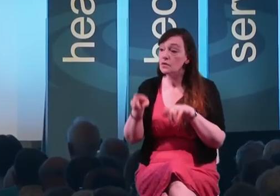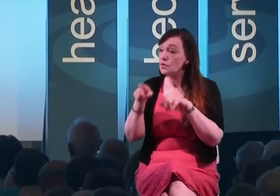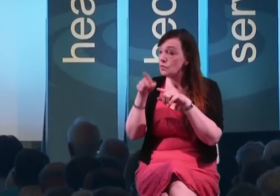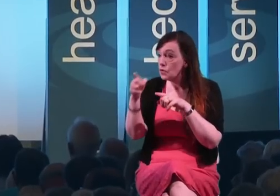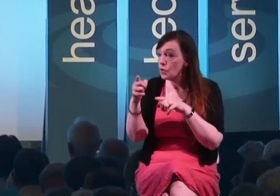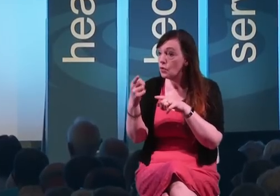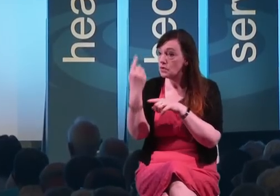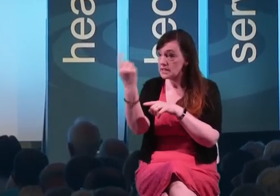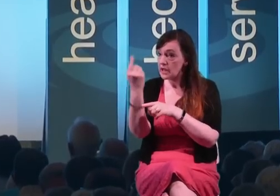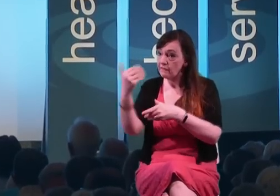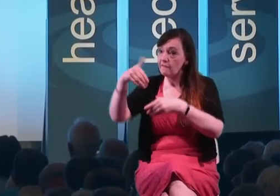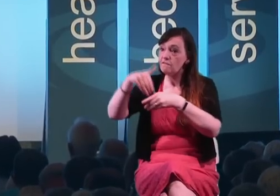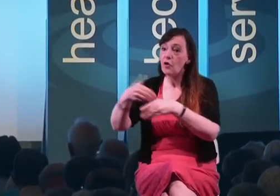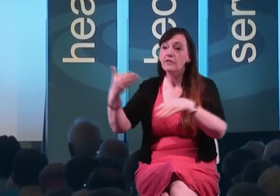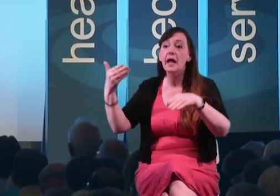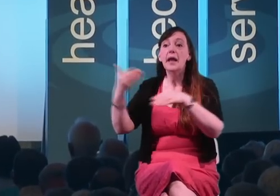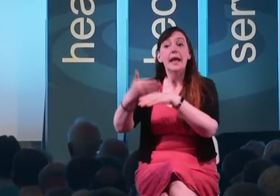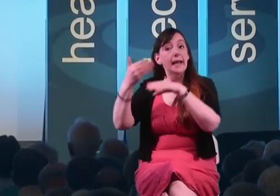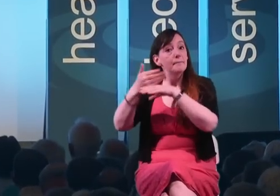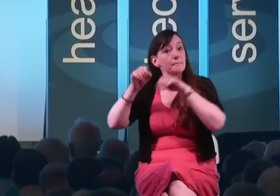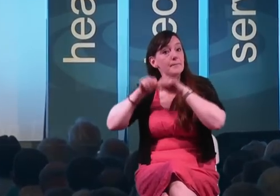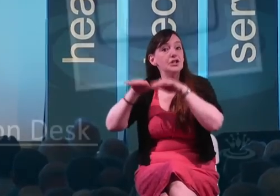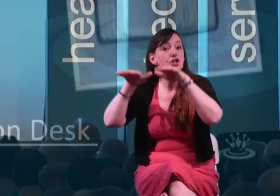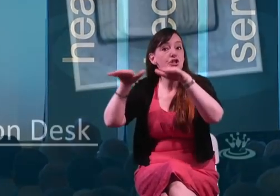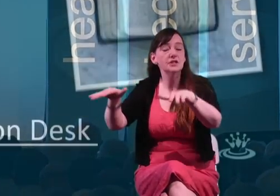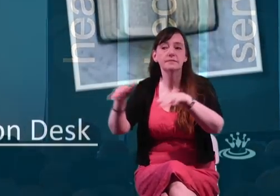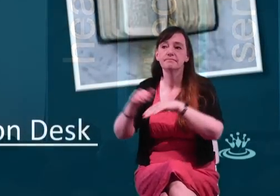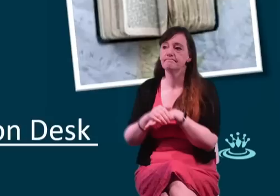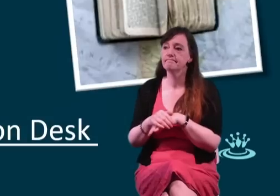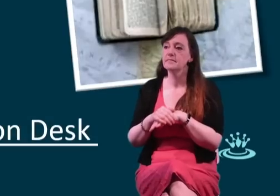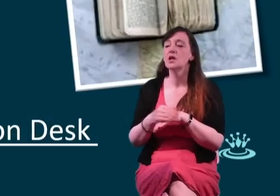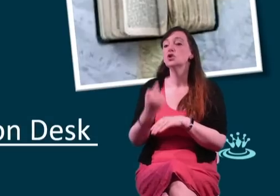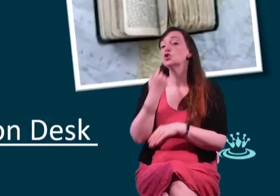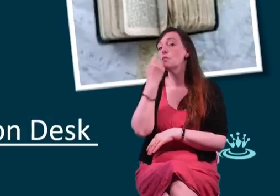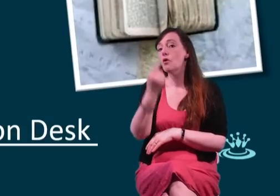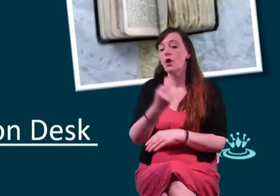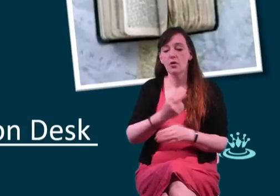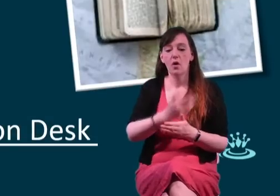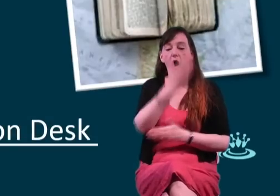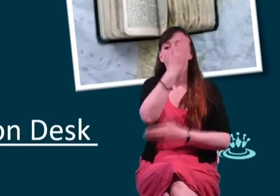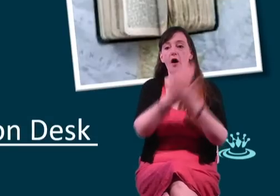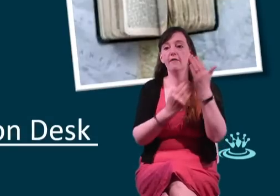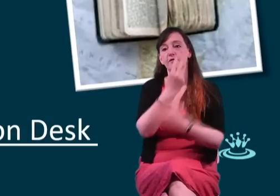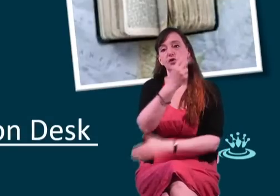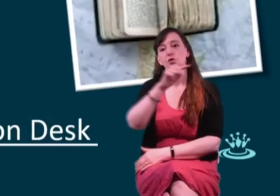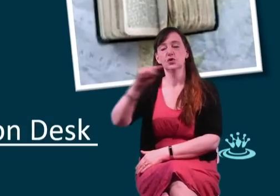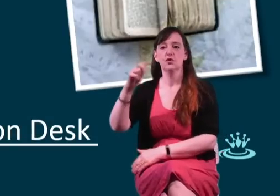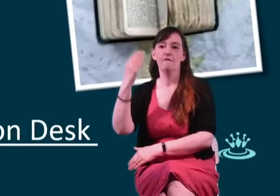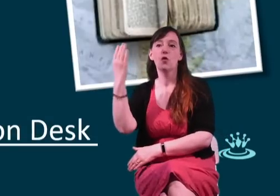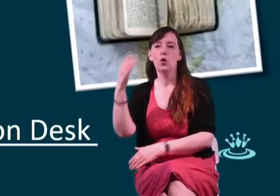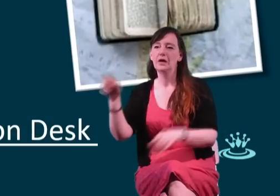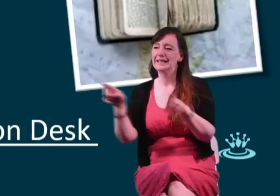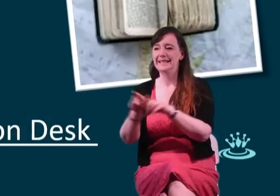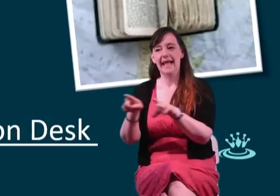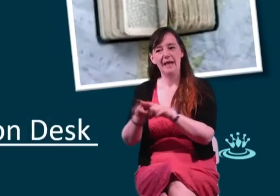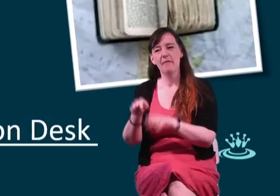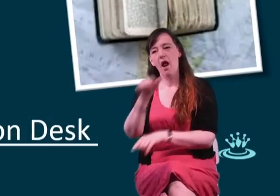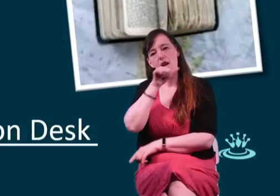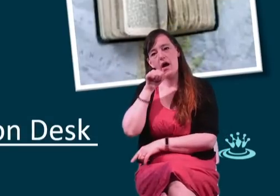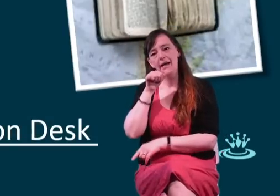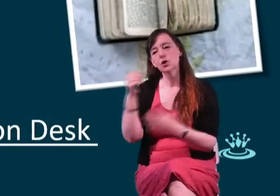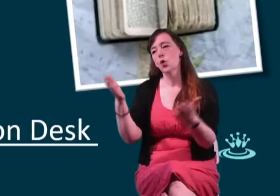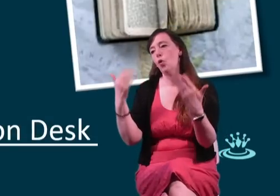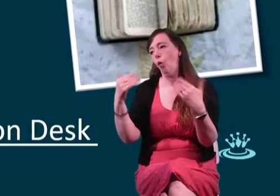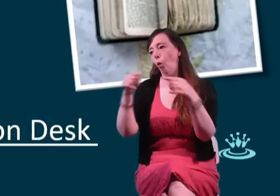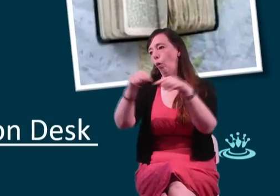personnel on Tuesday, tomorrow, 2:30 till 4 o'clock, again, in that nice cool room in the pencil factory. I